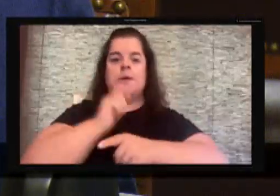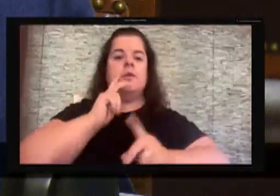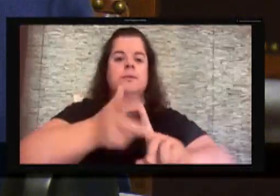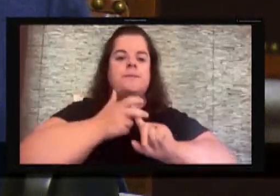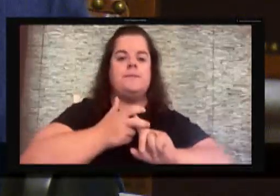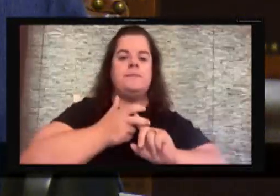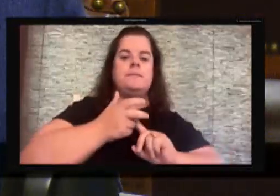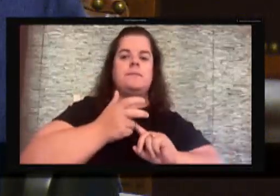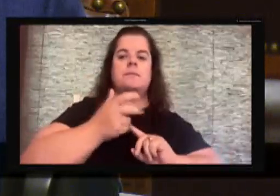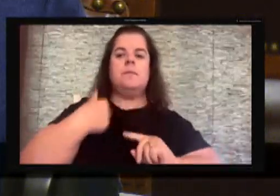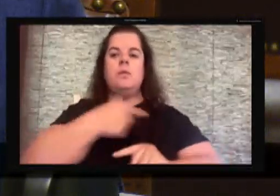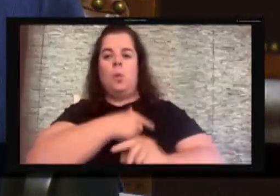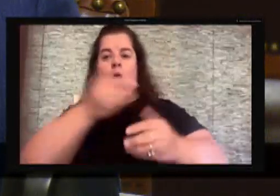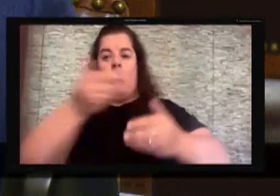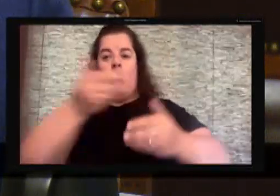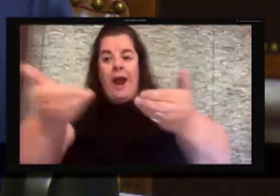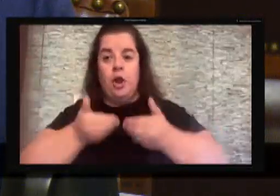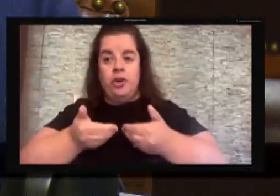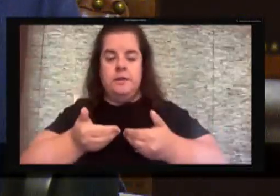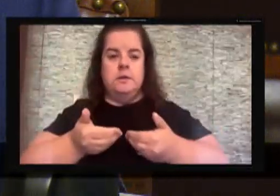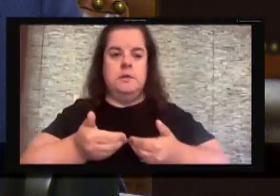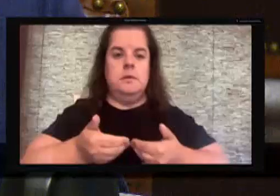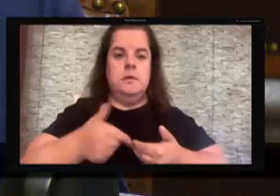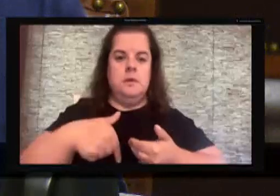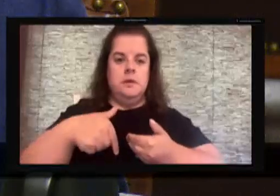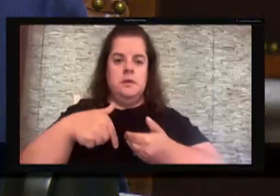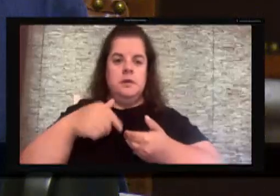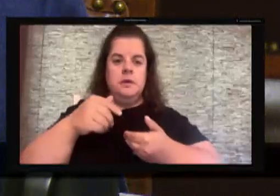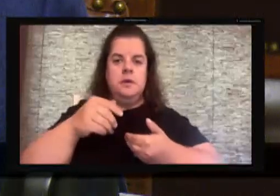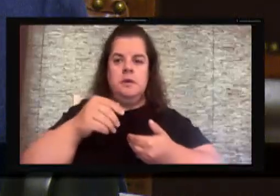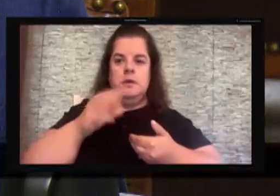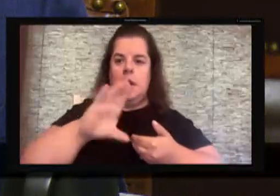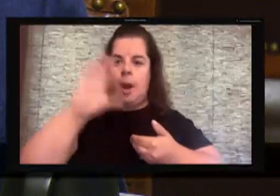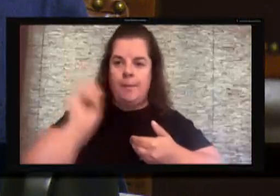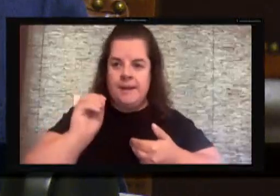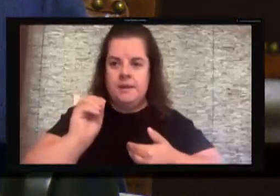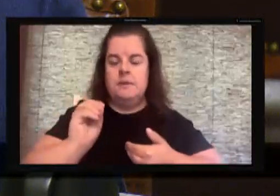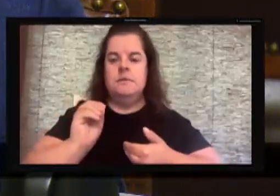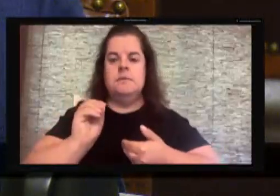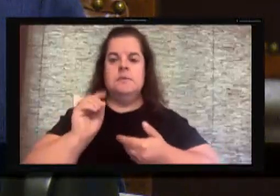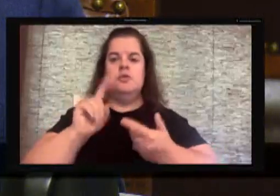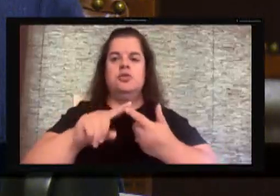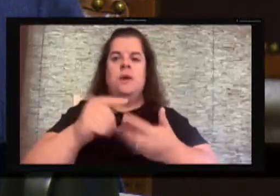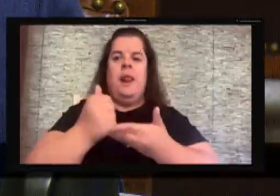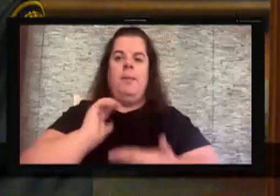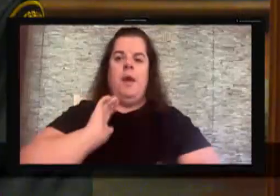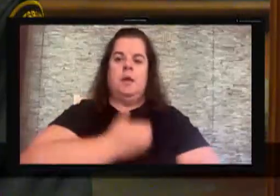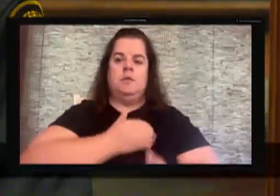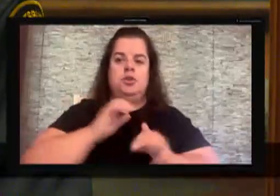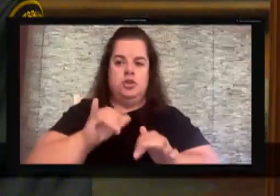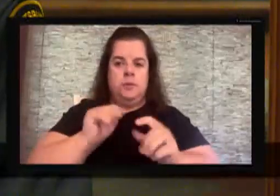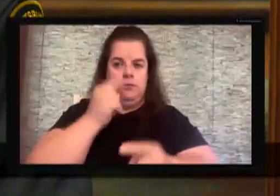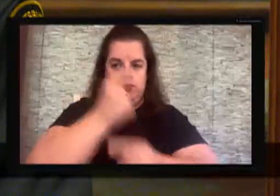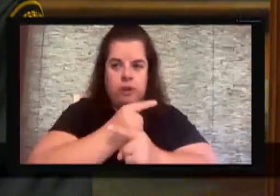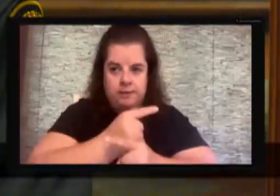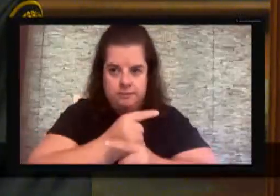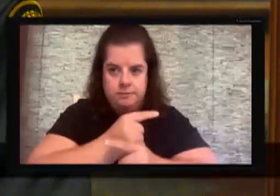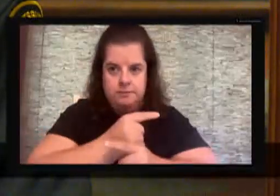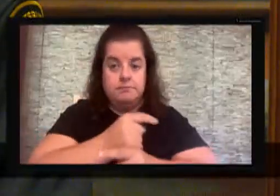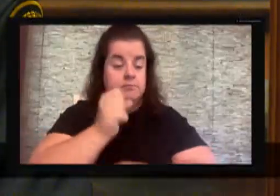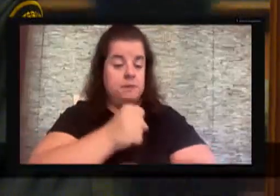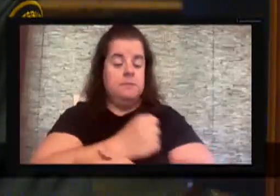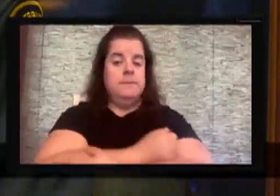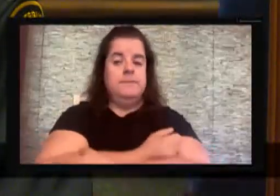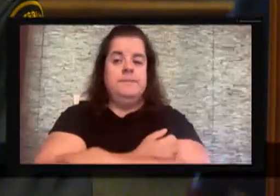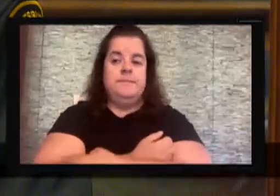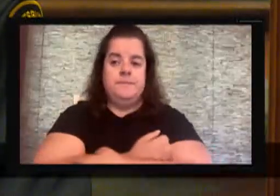And we're hiring this, I don't know if I call it a firm or company, but to help us do so, correct? Correct. Okay.